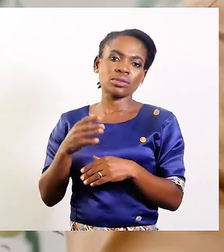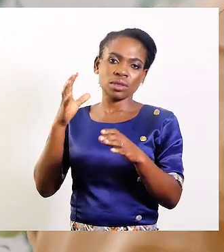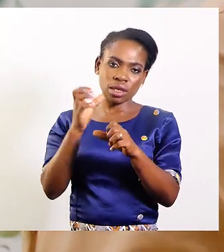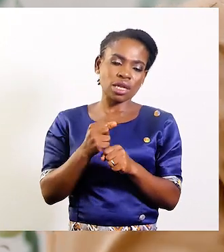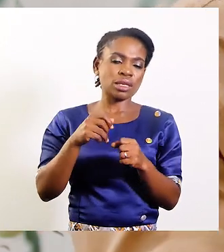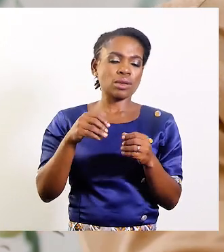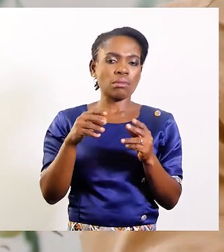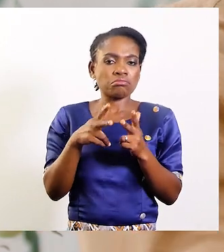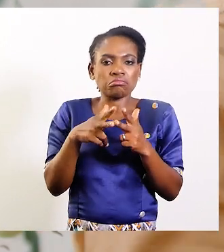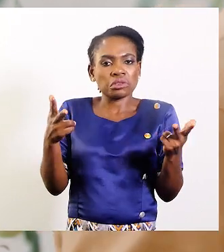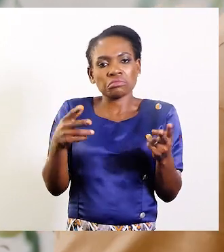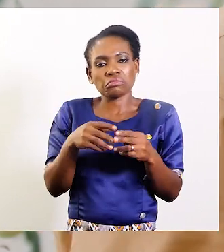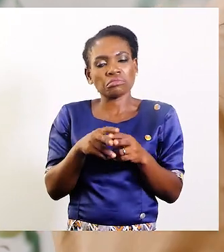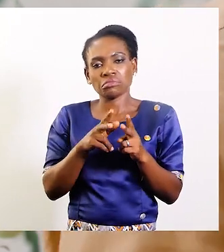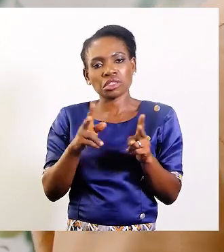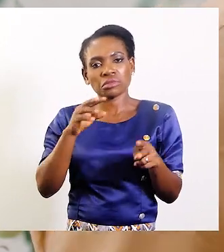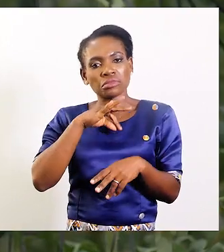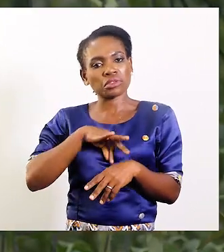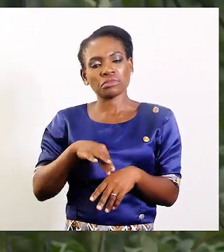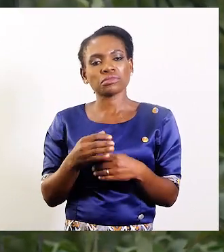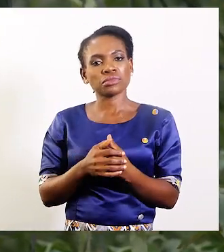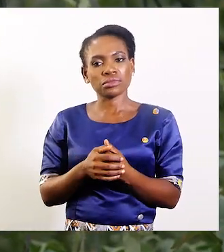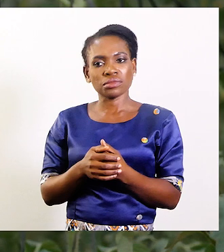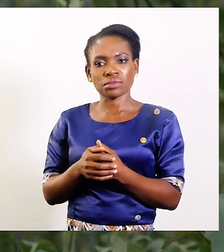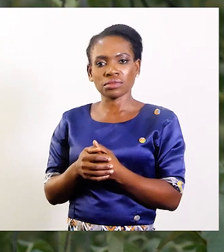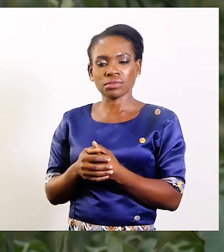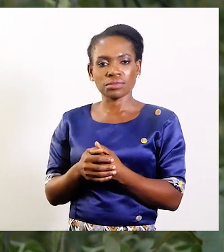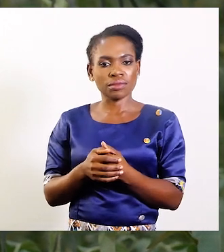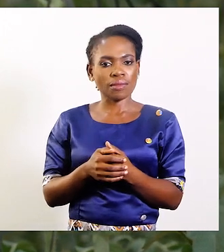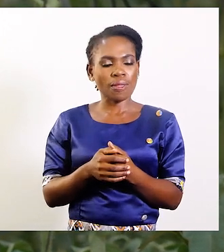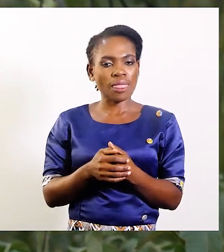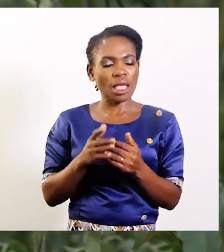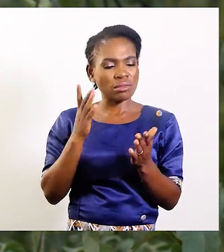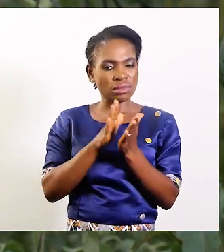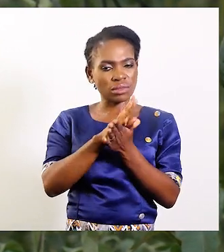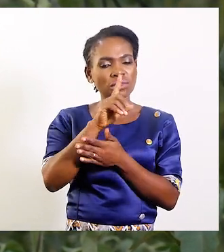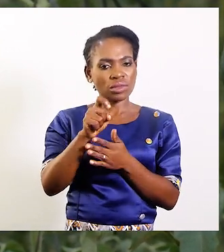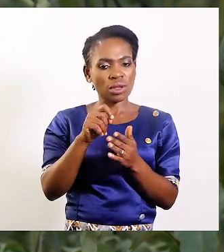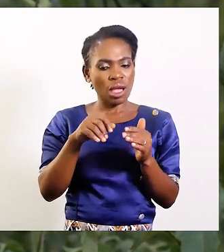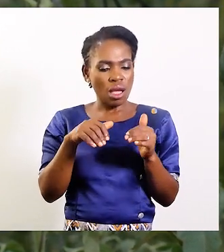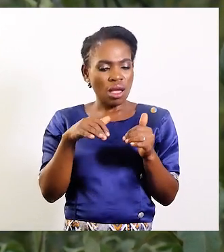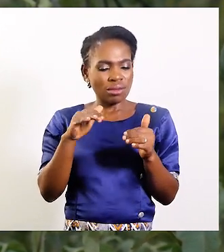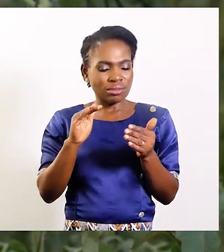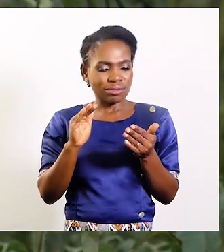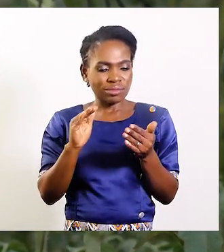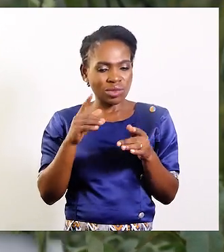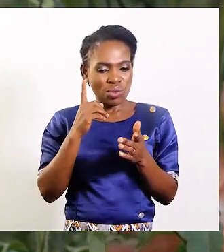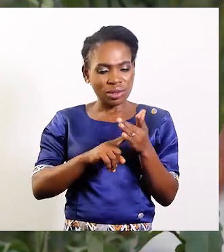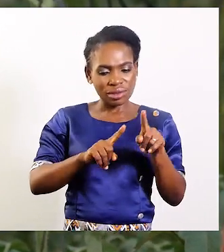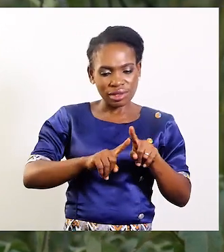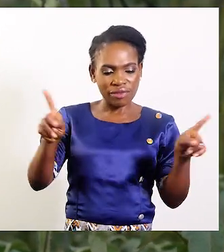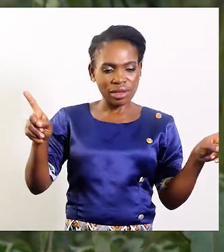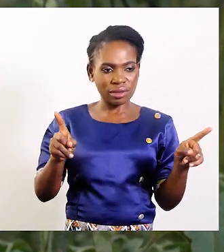of optimum yields from there. Yeah. Let me ask, what is the difference in cultivating vegetables